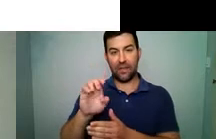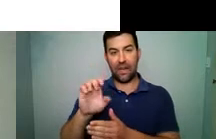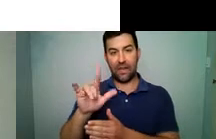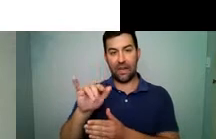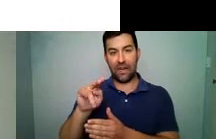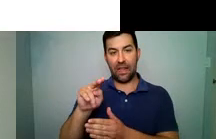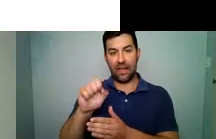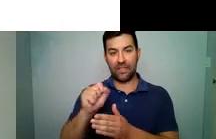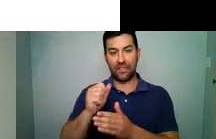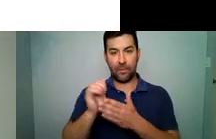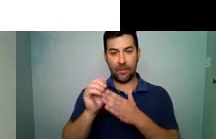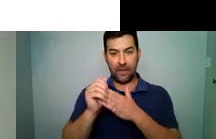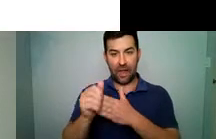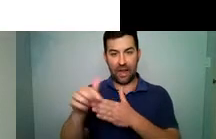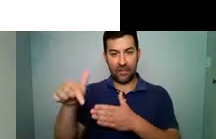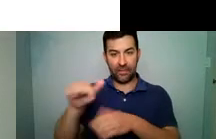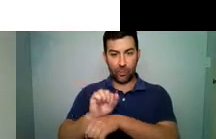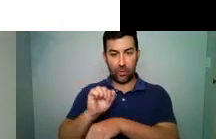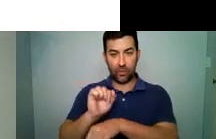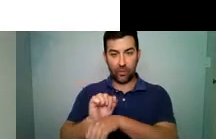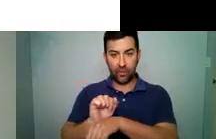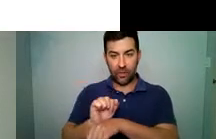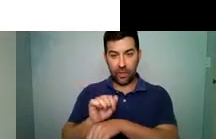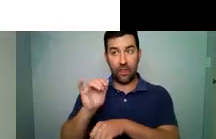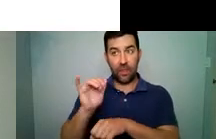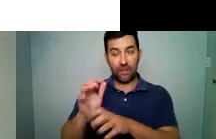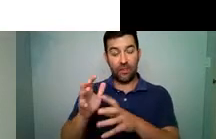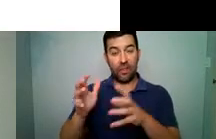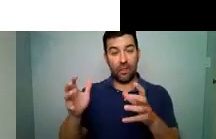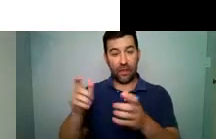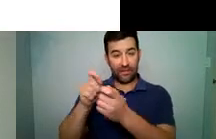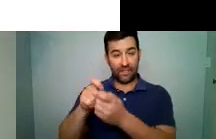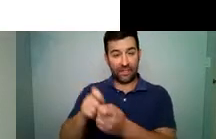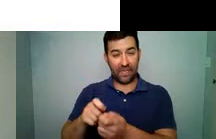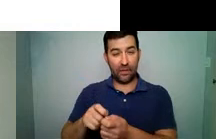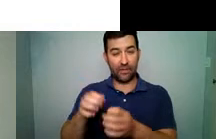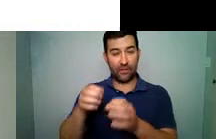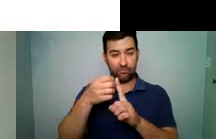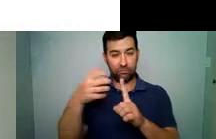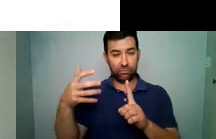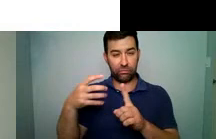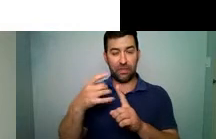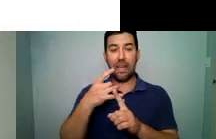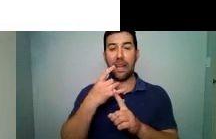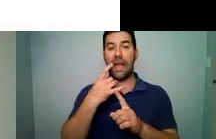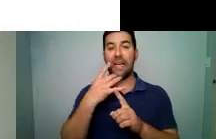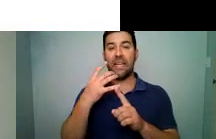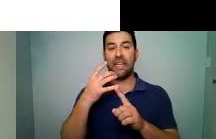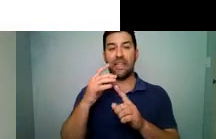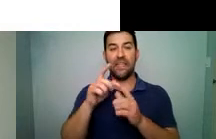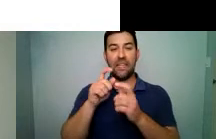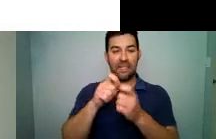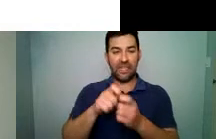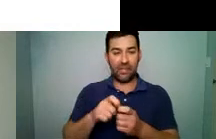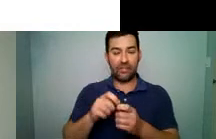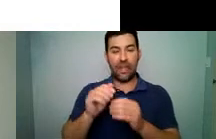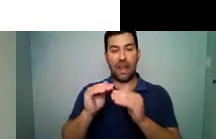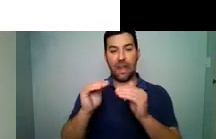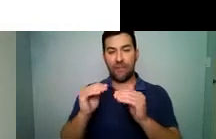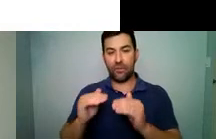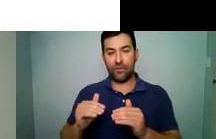guide this work, and that gets into considerable detail about lighting fixtures and lighting levels. So we'll be following